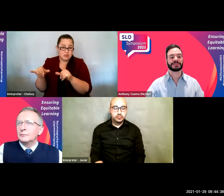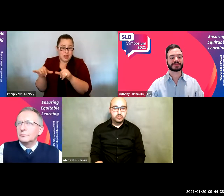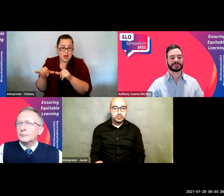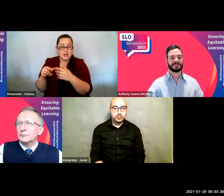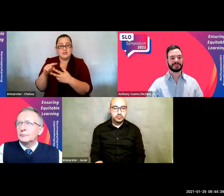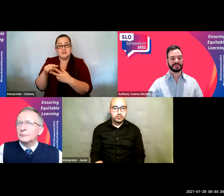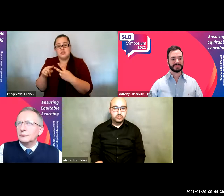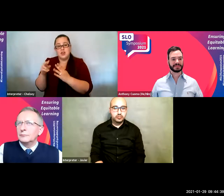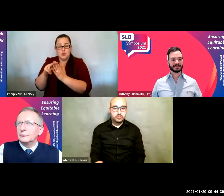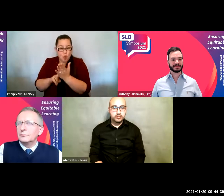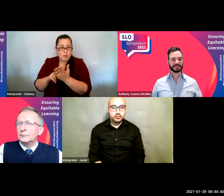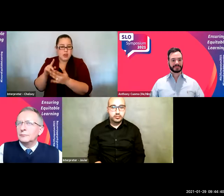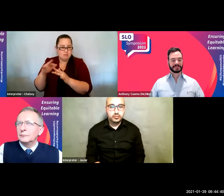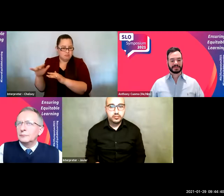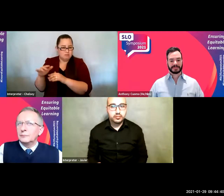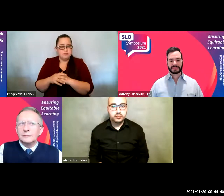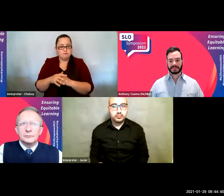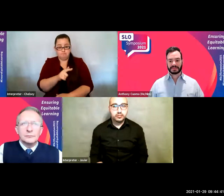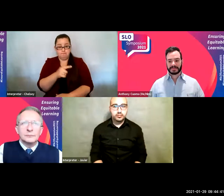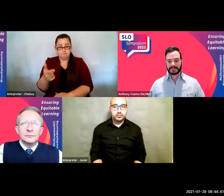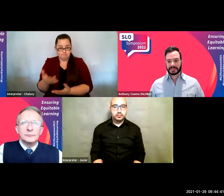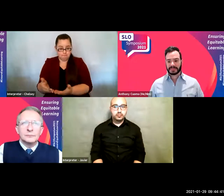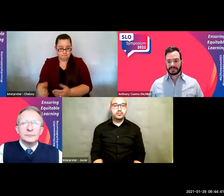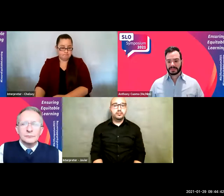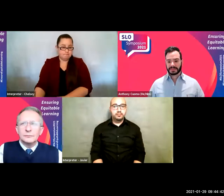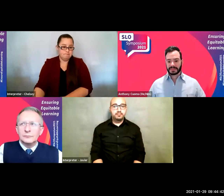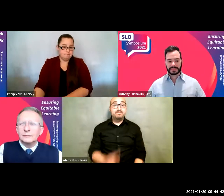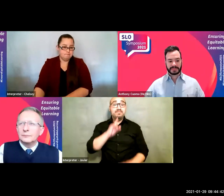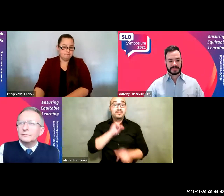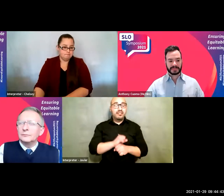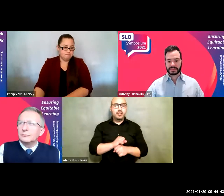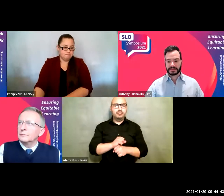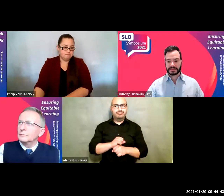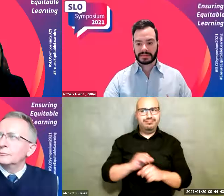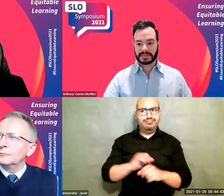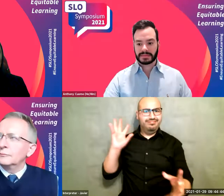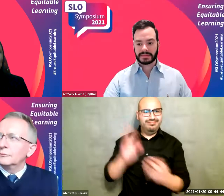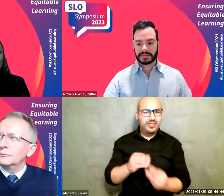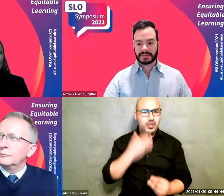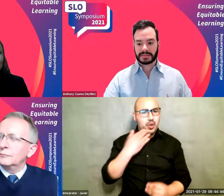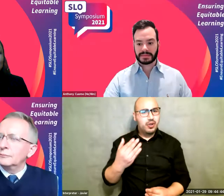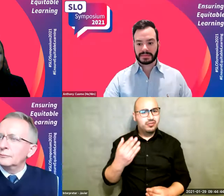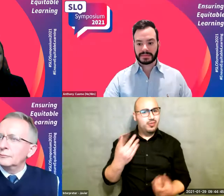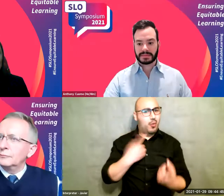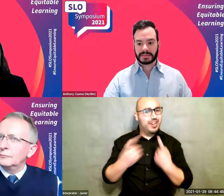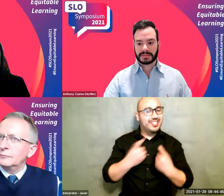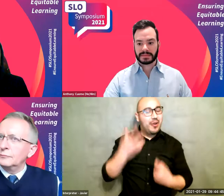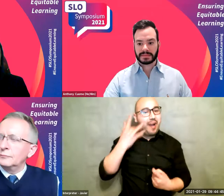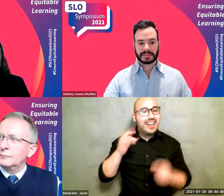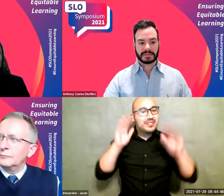cetera. No, definitely all good questions, right? Because the it's a wonderful sort